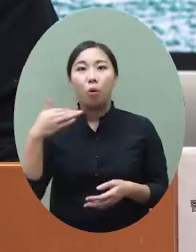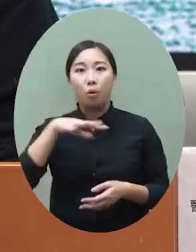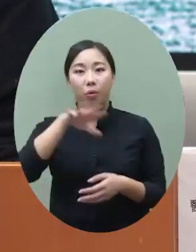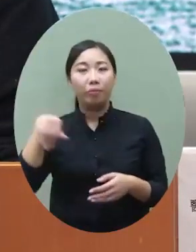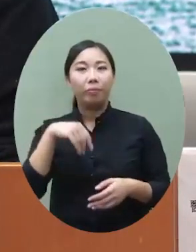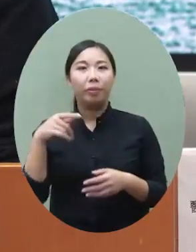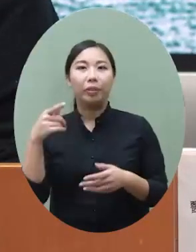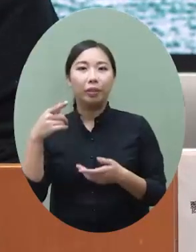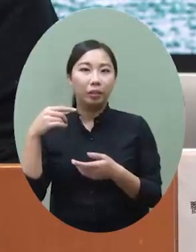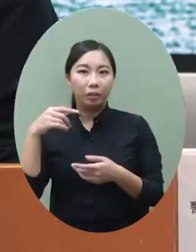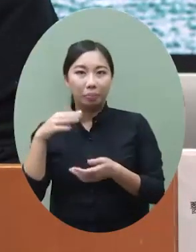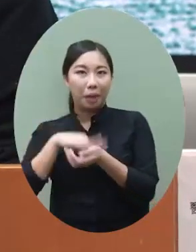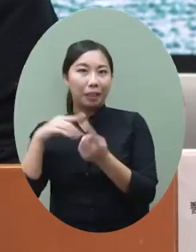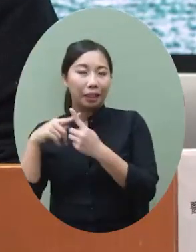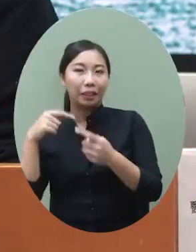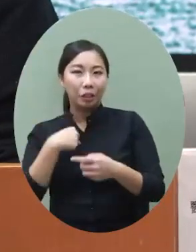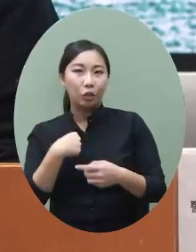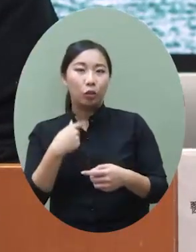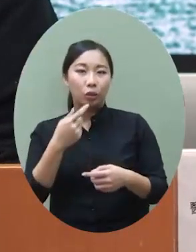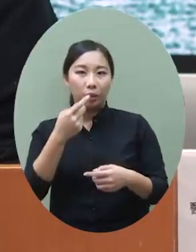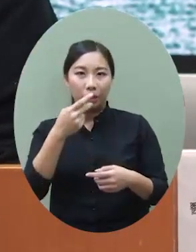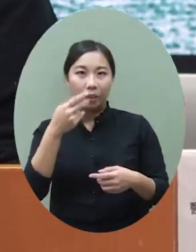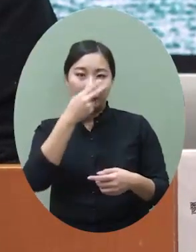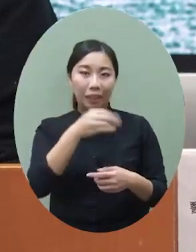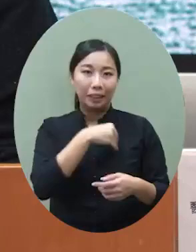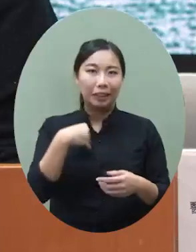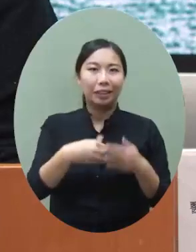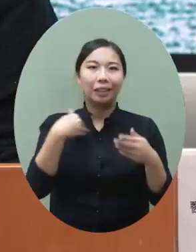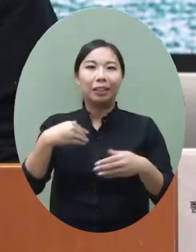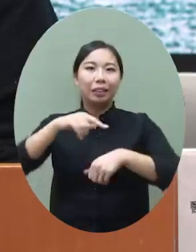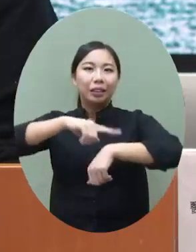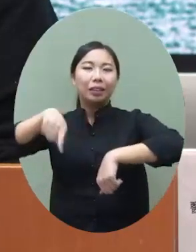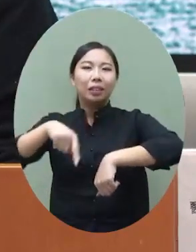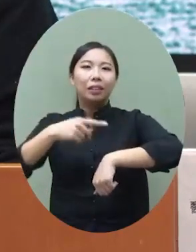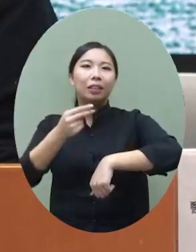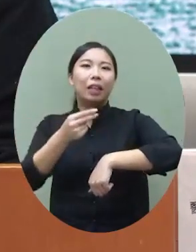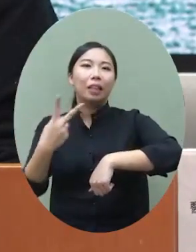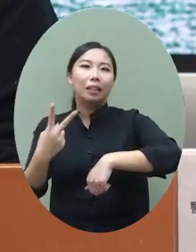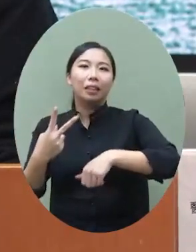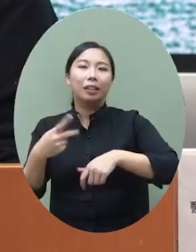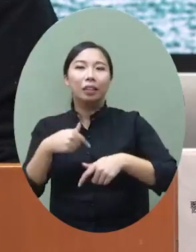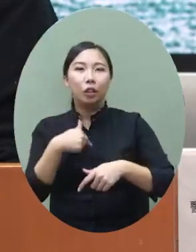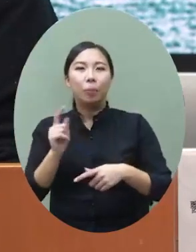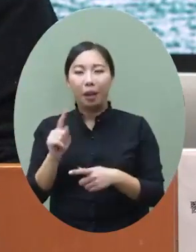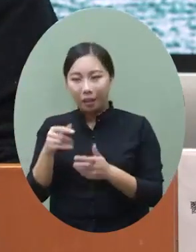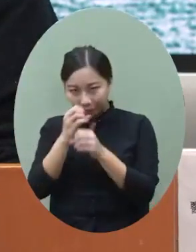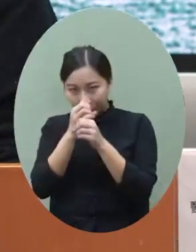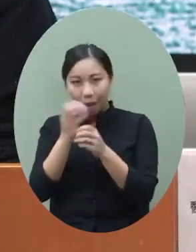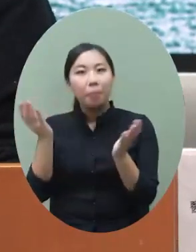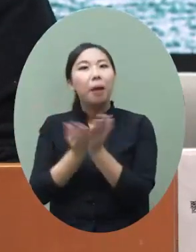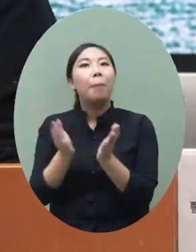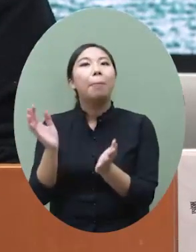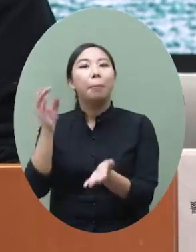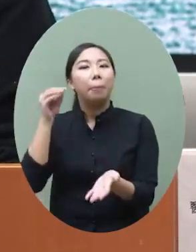within 72 hours prior to the first scheduled appointment. The hospital will contact